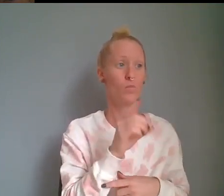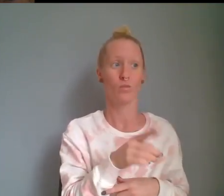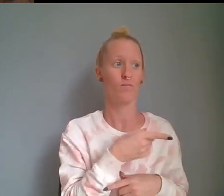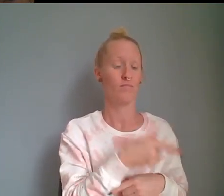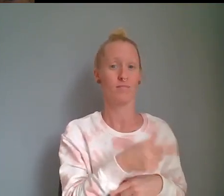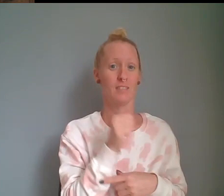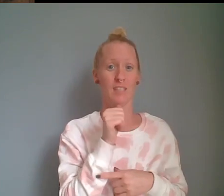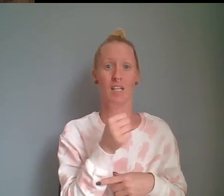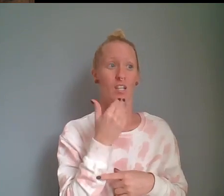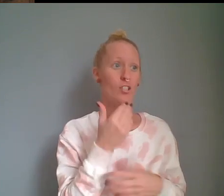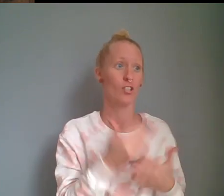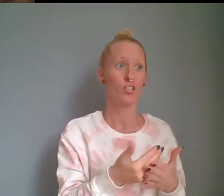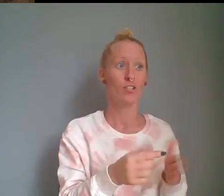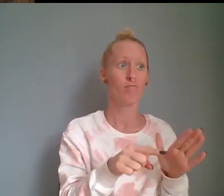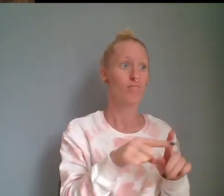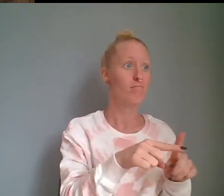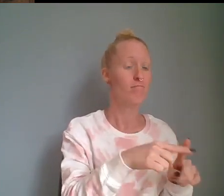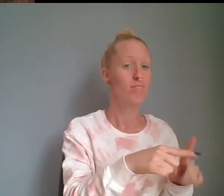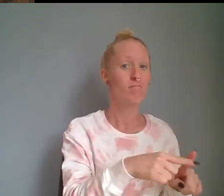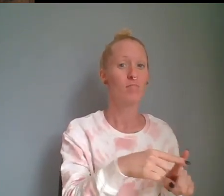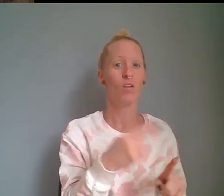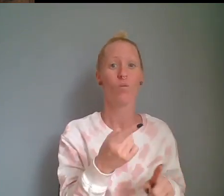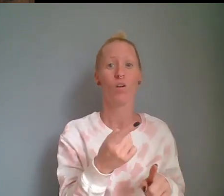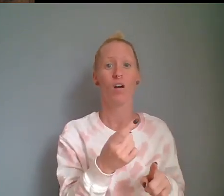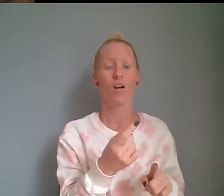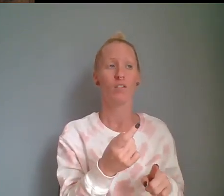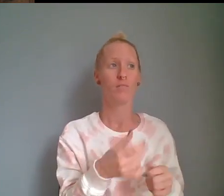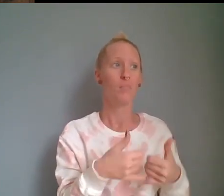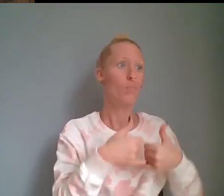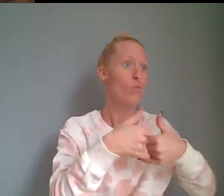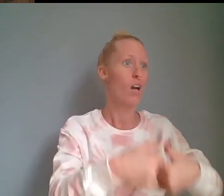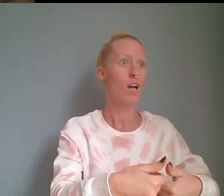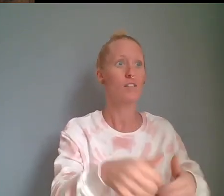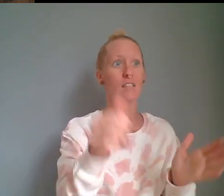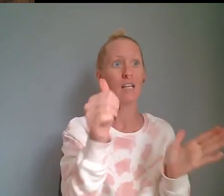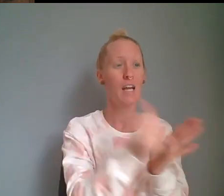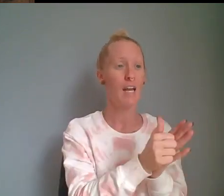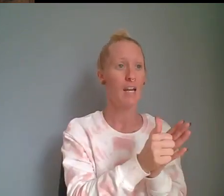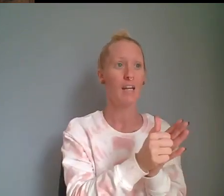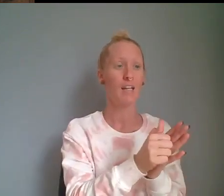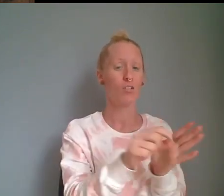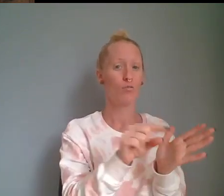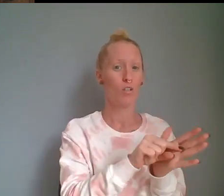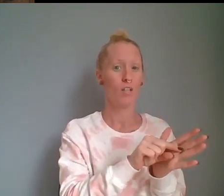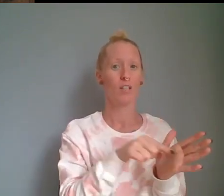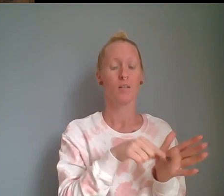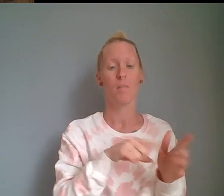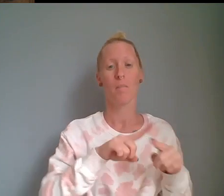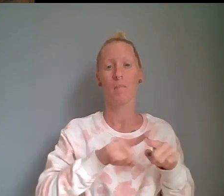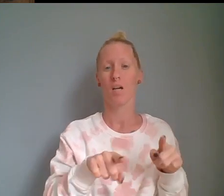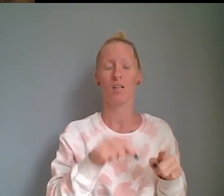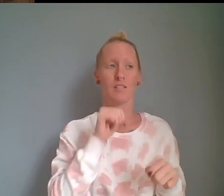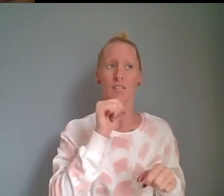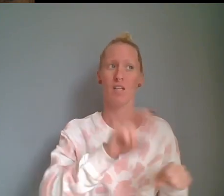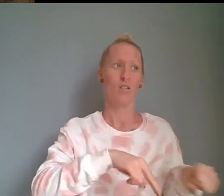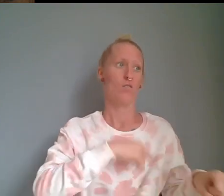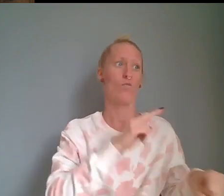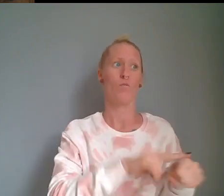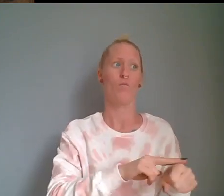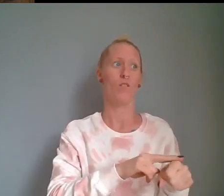just, again, a good day because you won a prize or got an A, but rather it's this